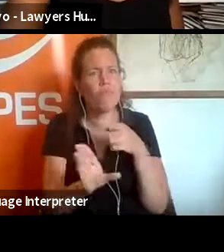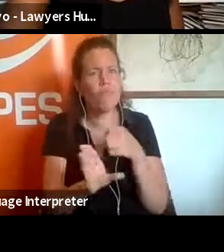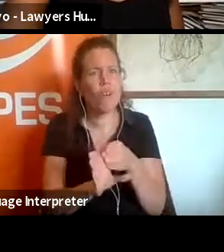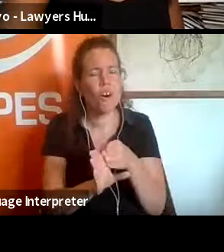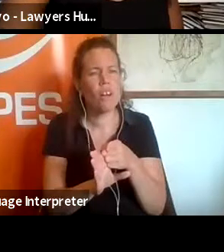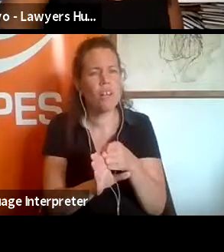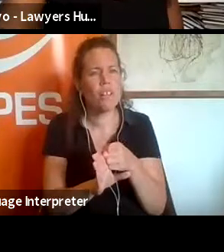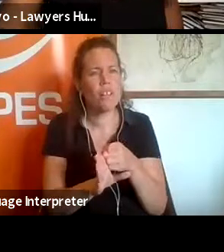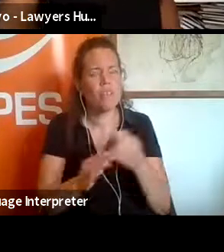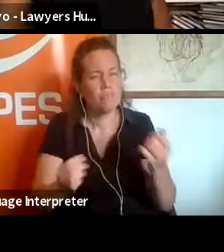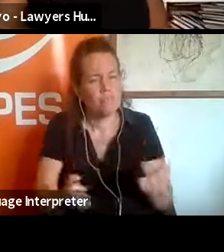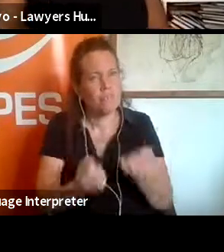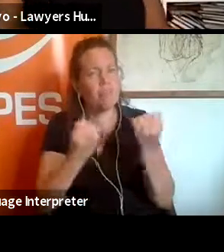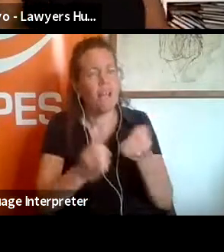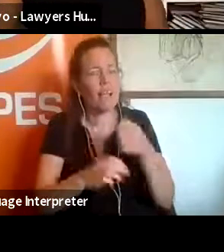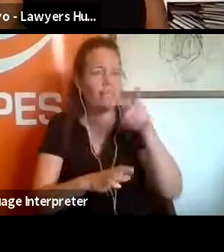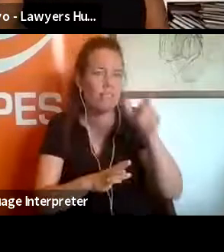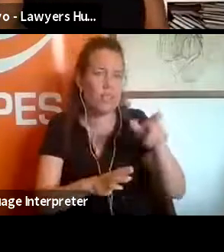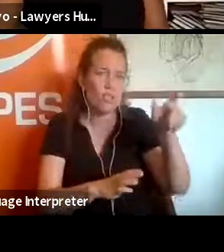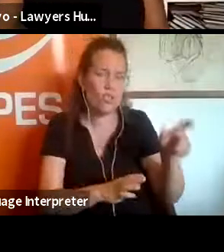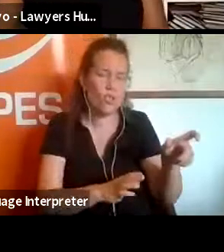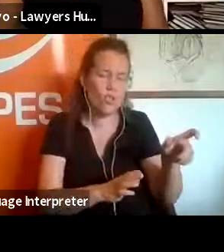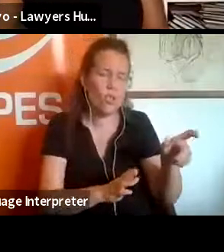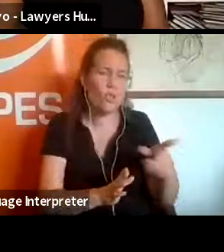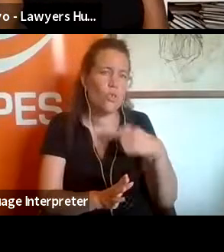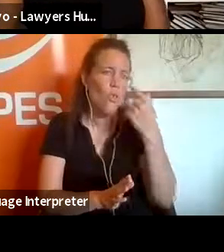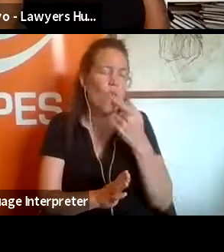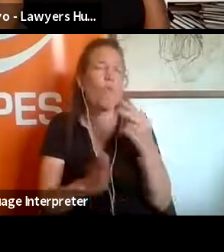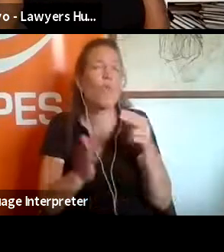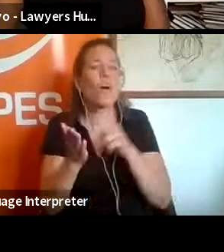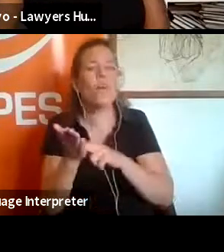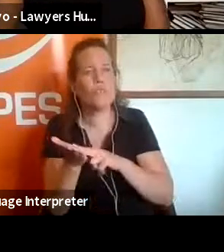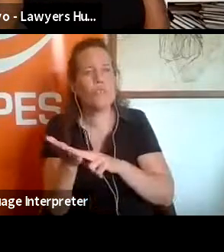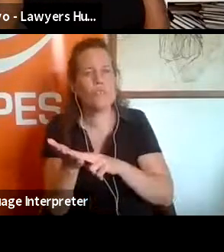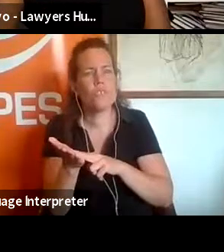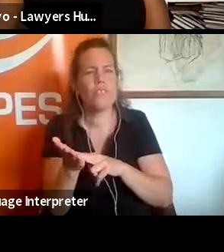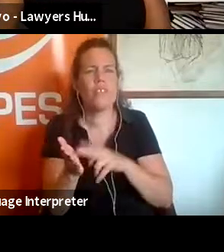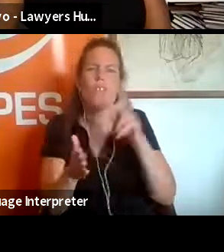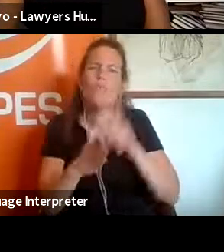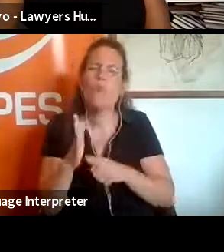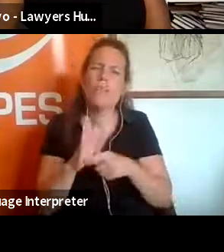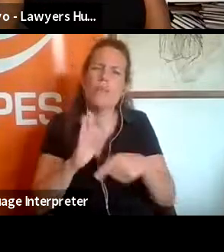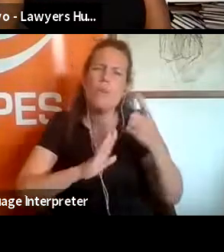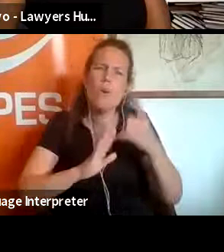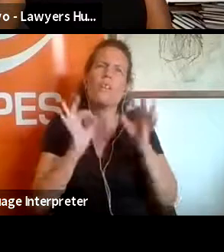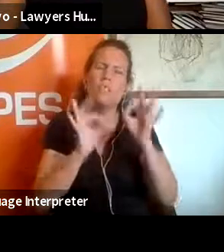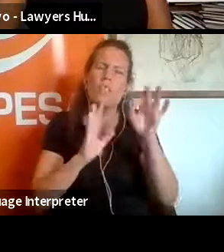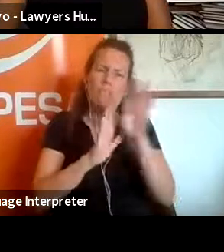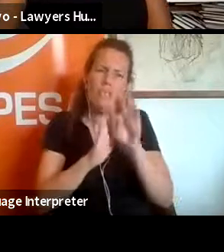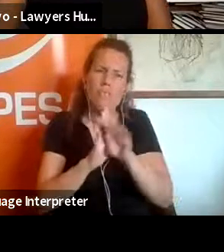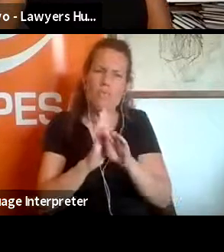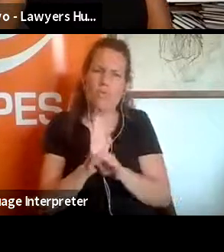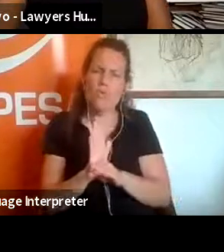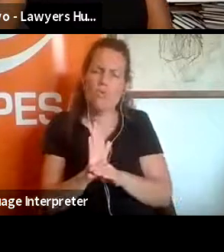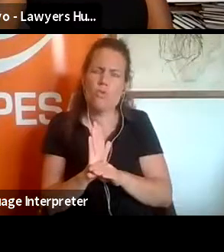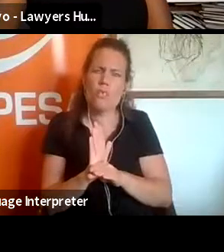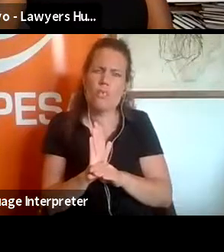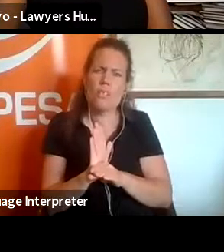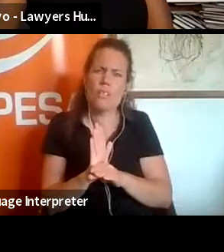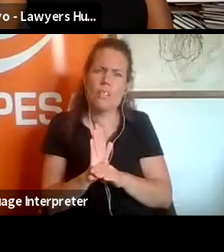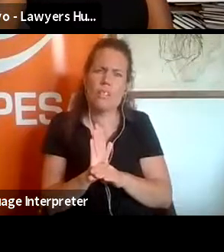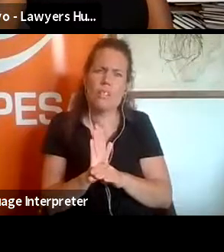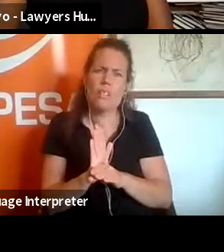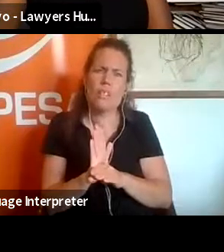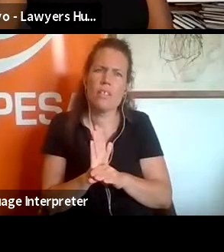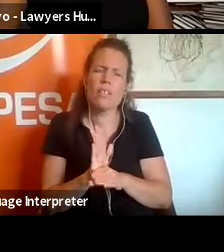actors that will be using that toolkit and what their specific roles would be? And if they're going to be